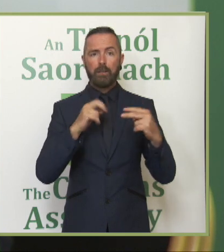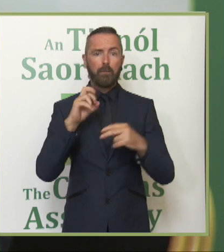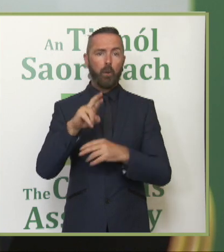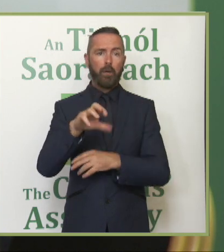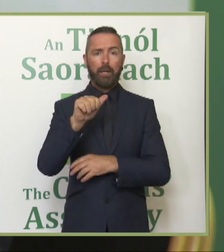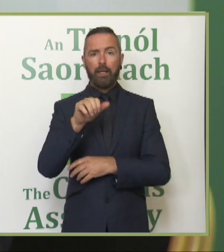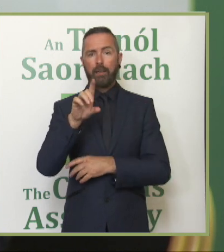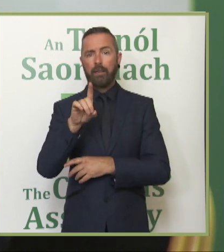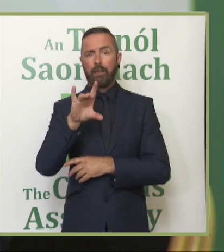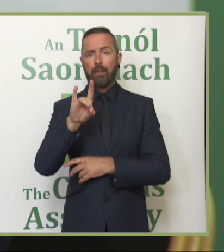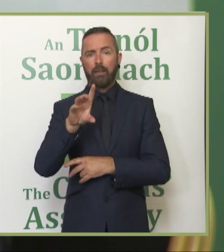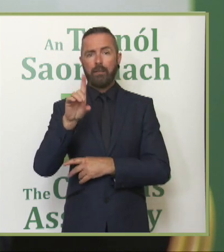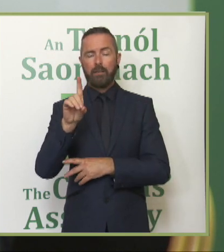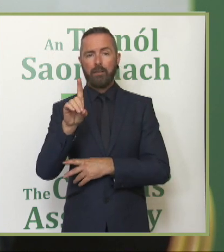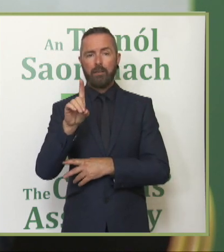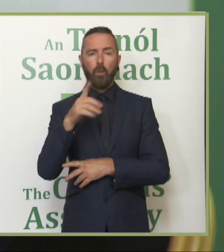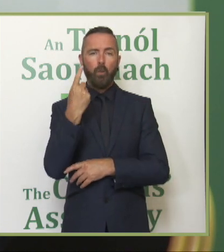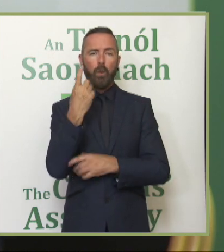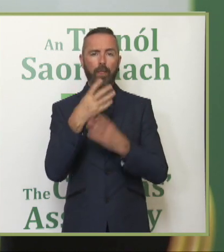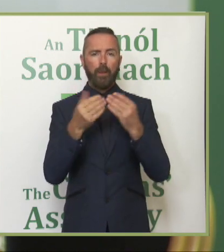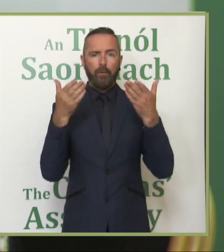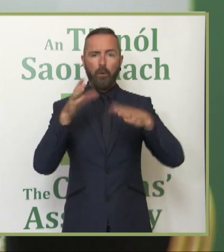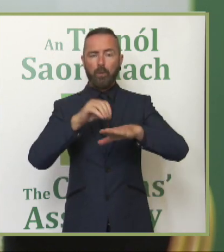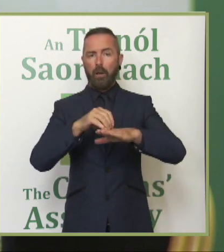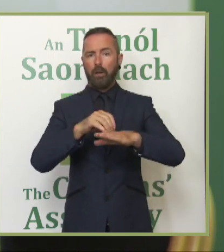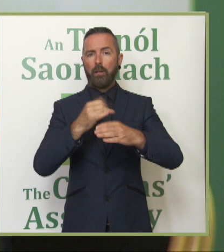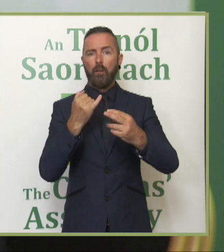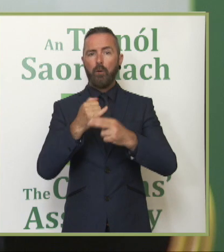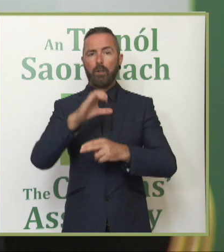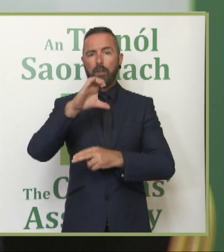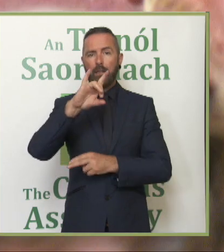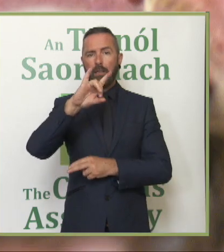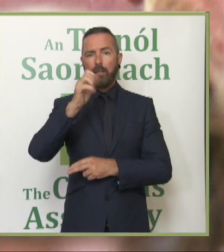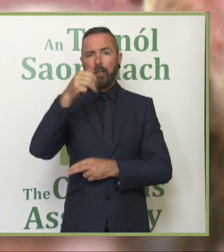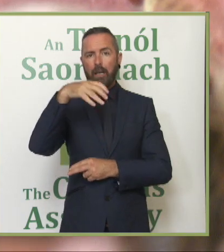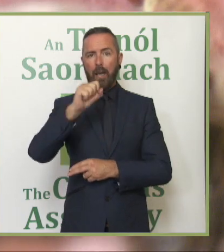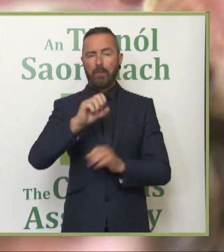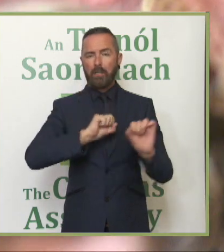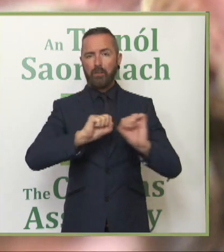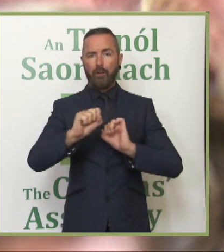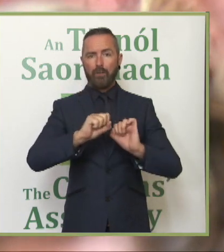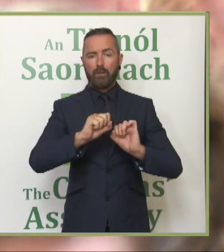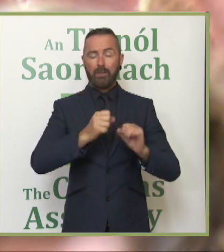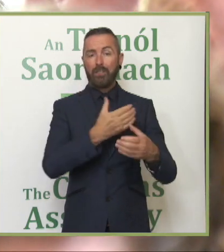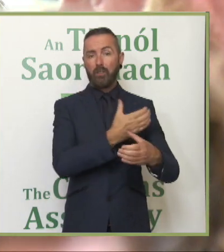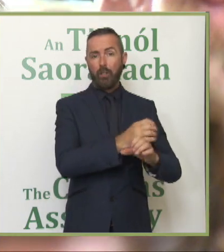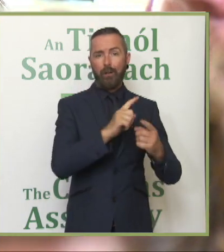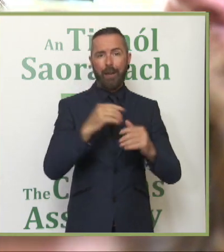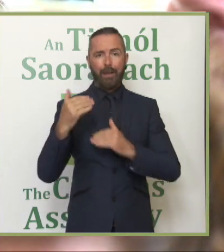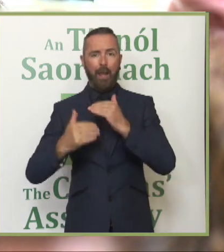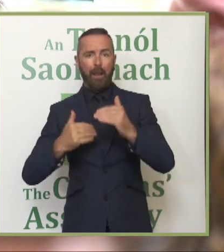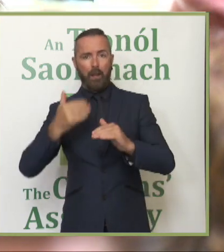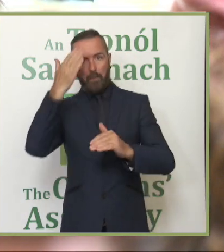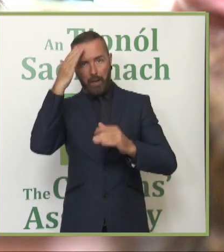ADHD. And one of the things that we're very focused on, say, through our CAM services, which is the Children and Adolescent Mental Health Service, is